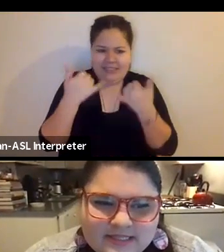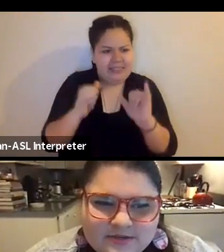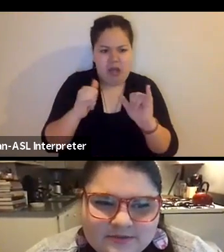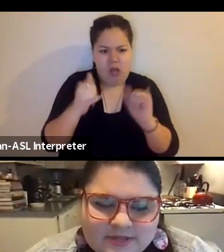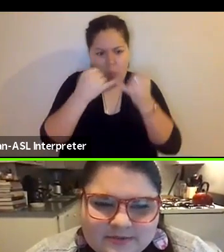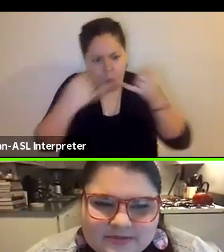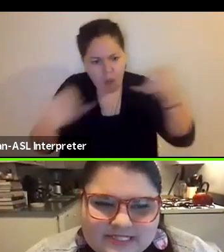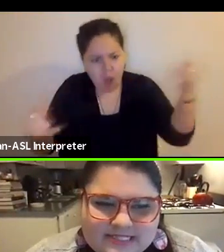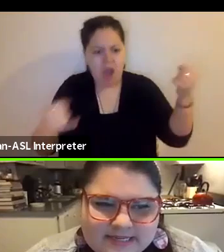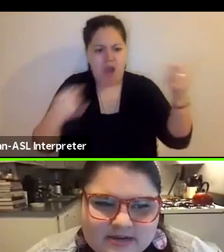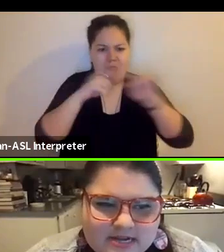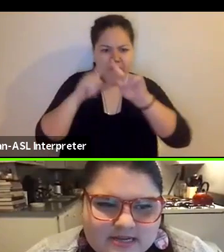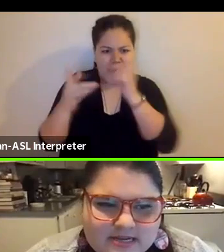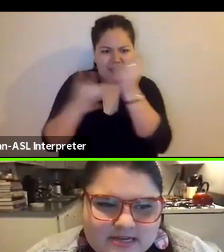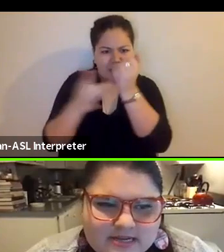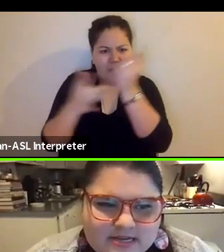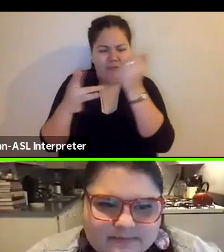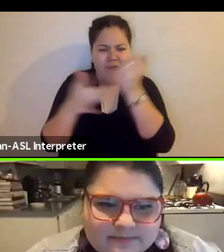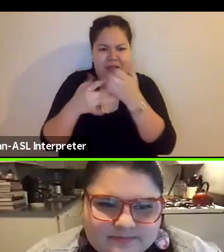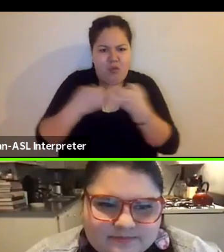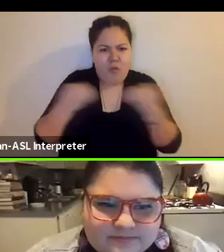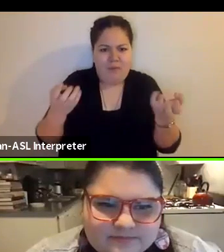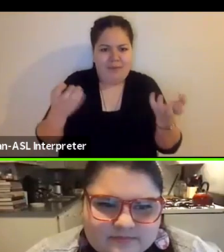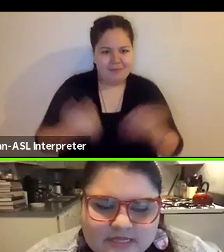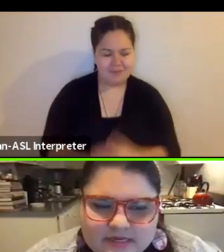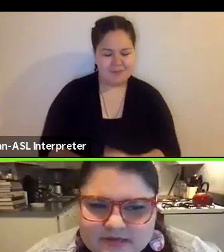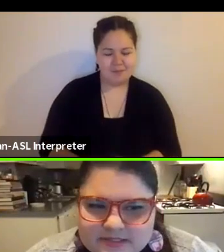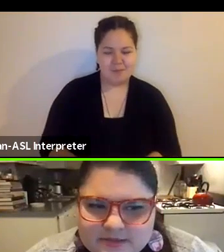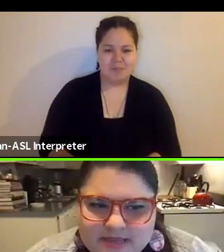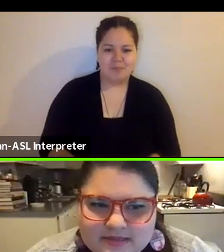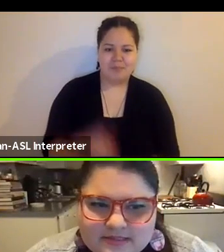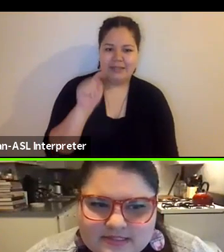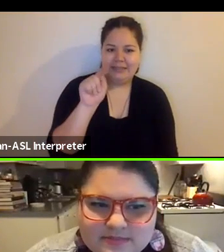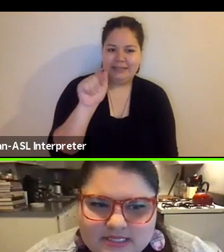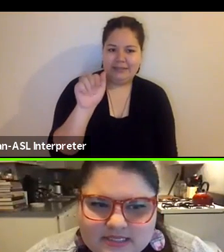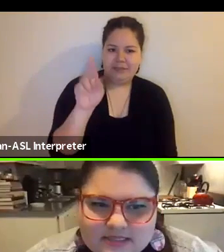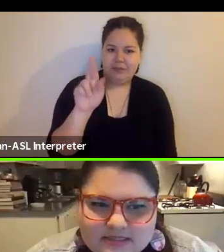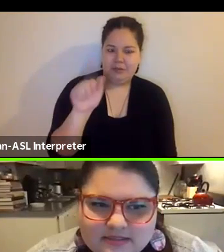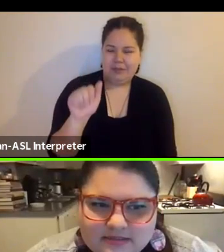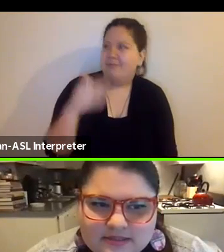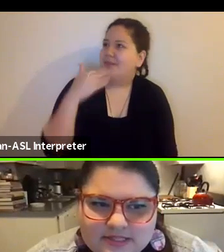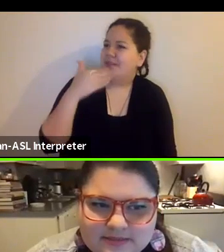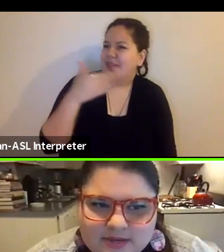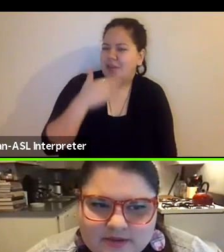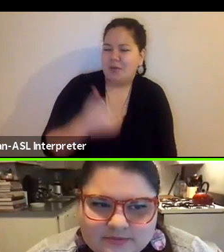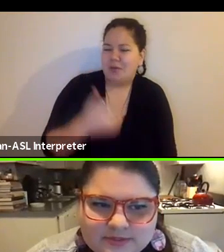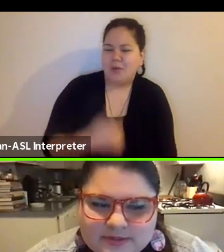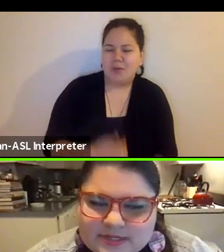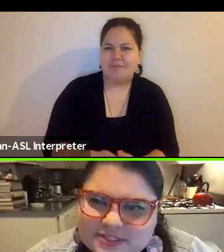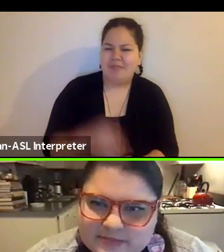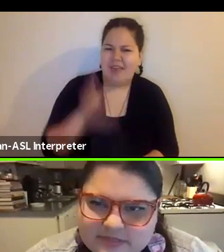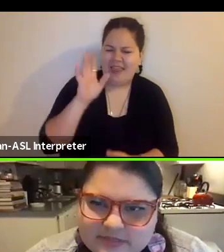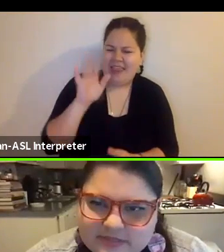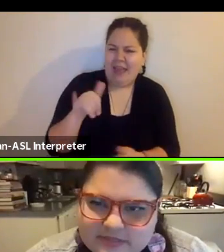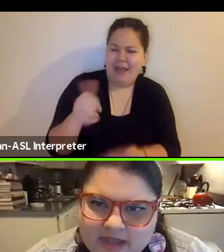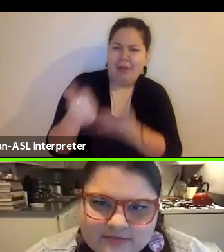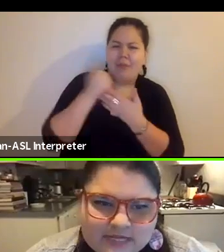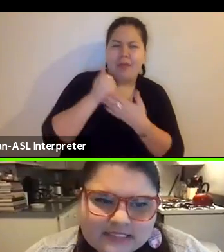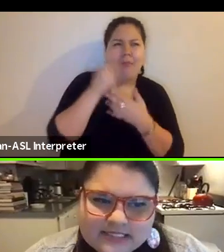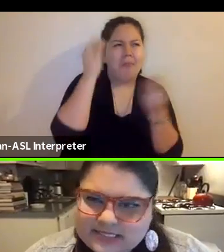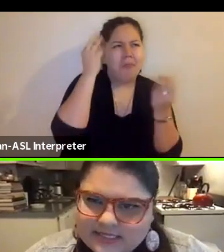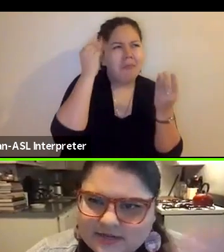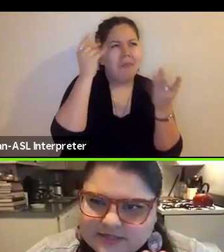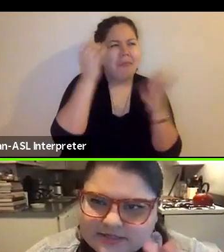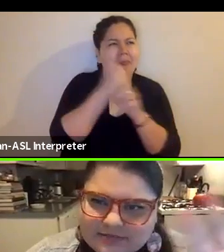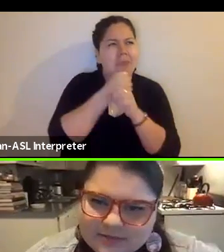Yeah, thank you for that, Rue. This is Tara. And it also makes me think about the questions that we have